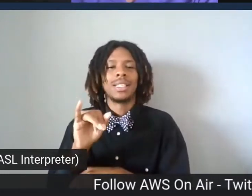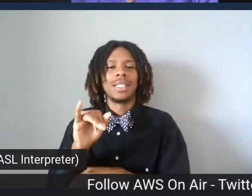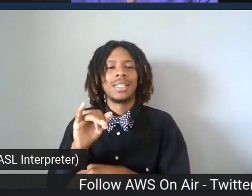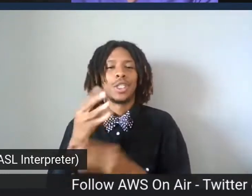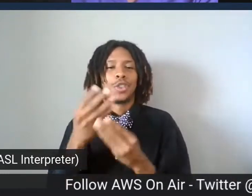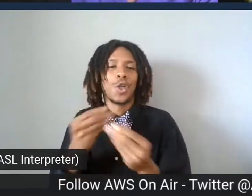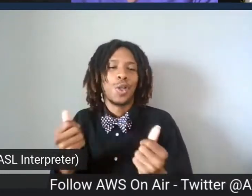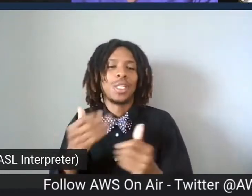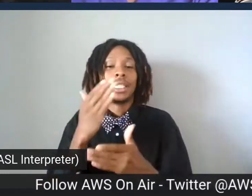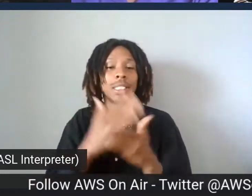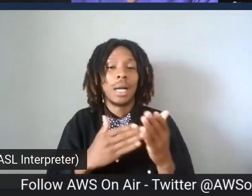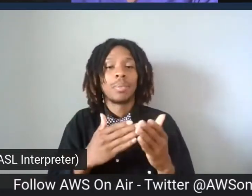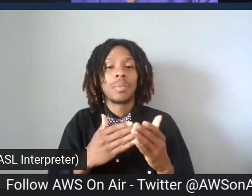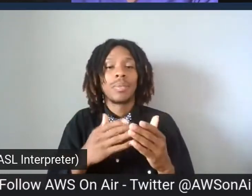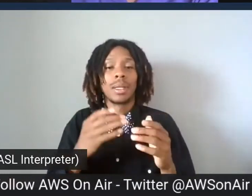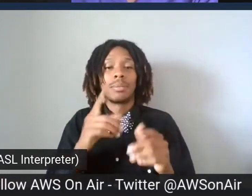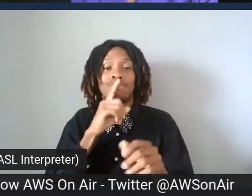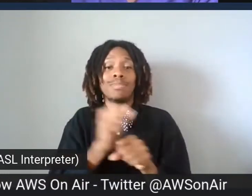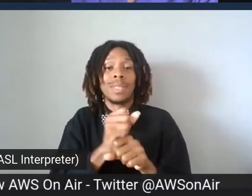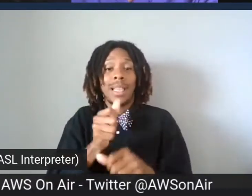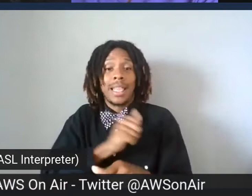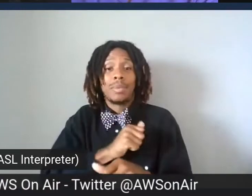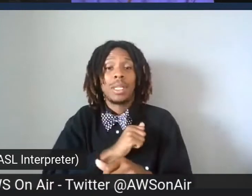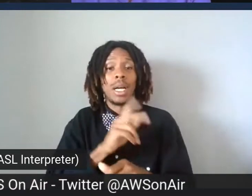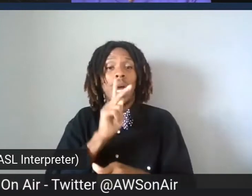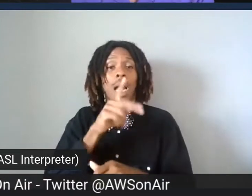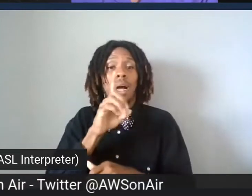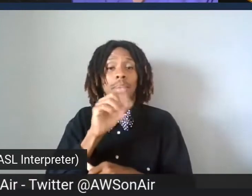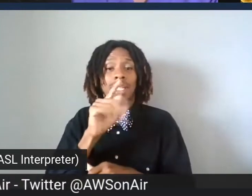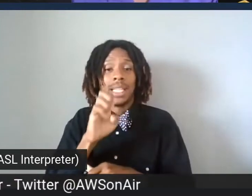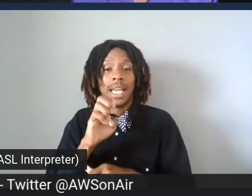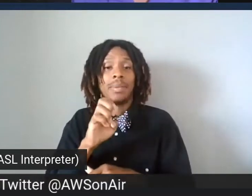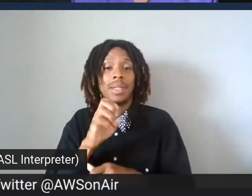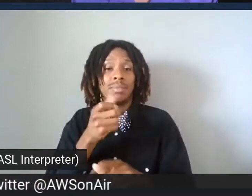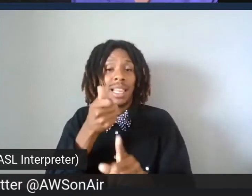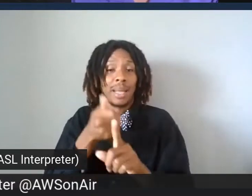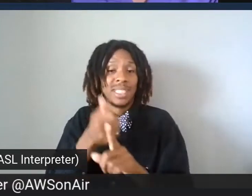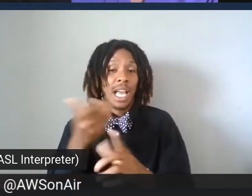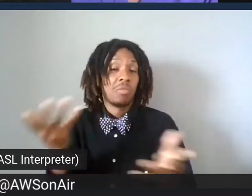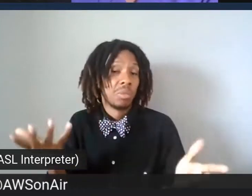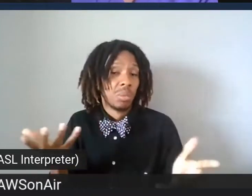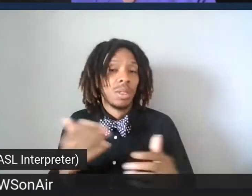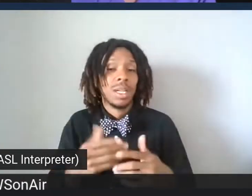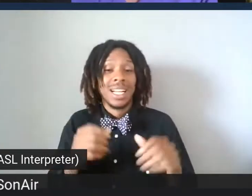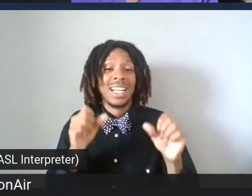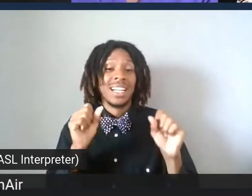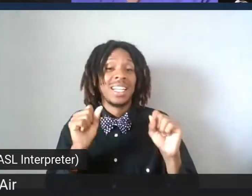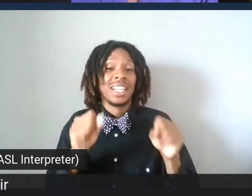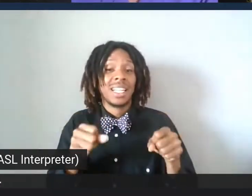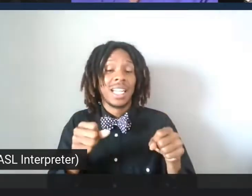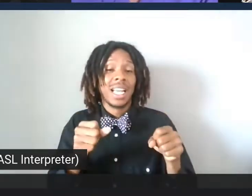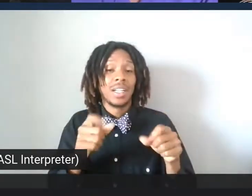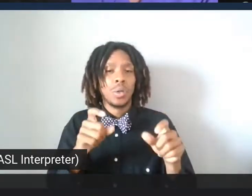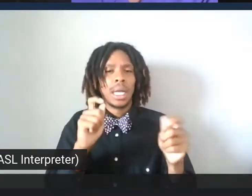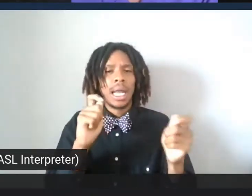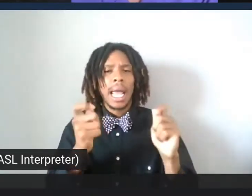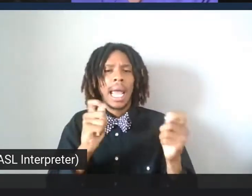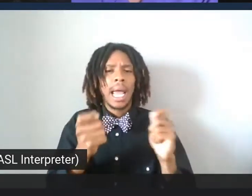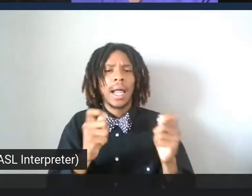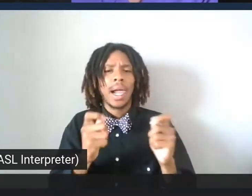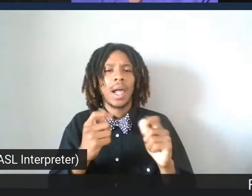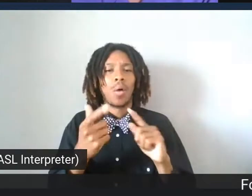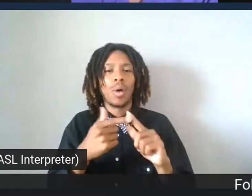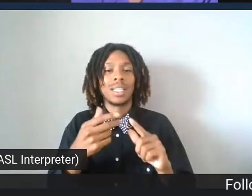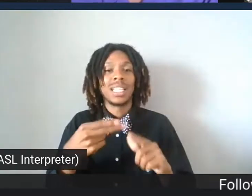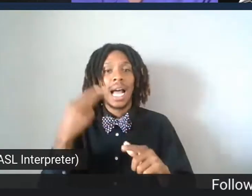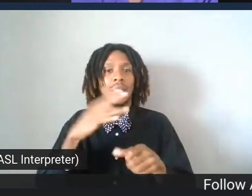Some customers manually update DNS records, and it could be really error prone, especially when it's a